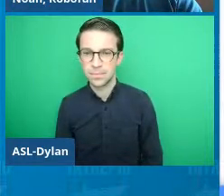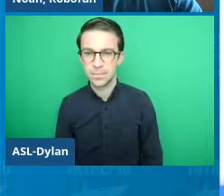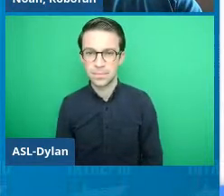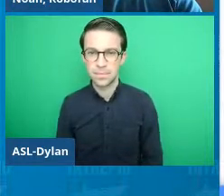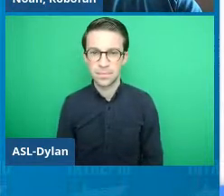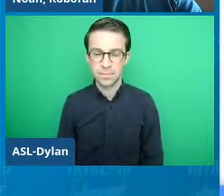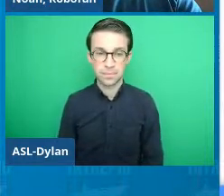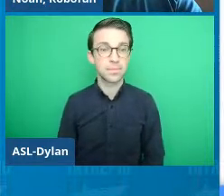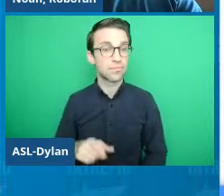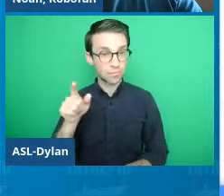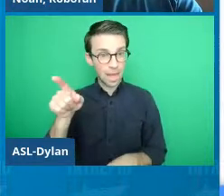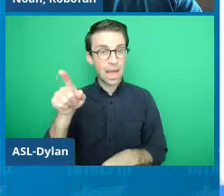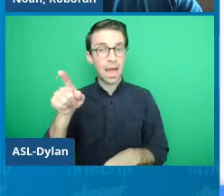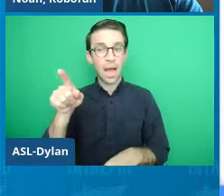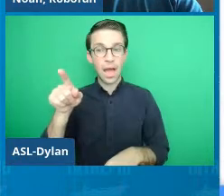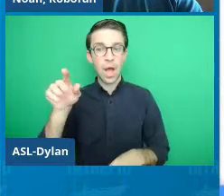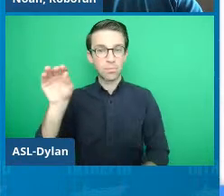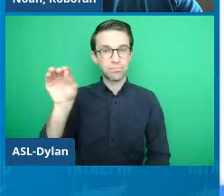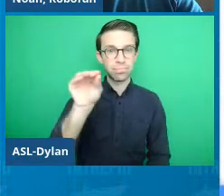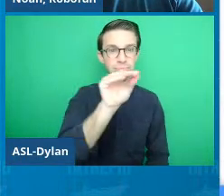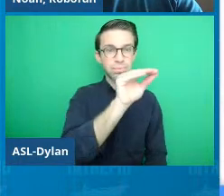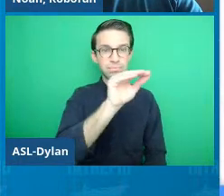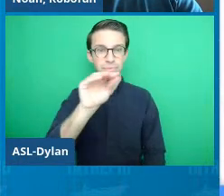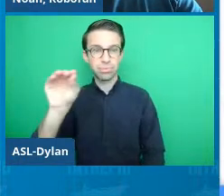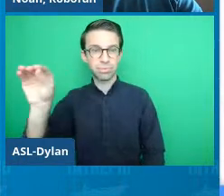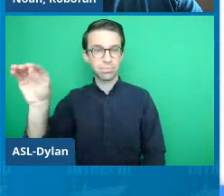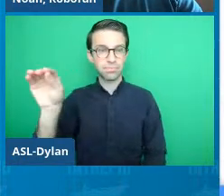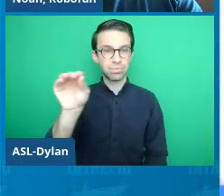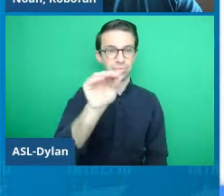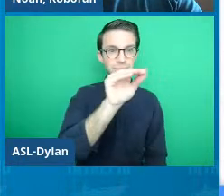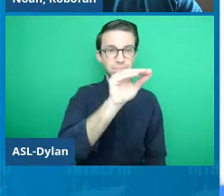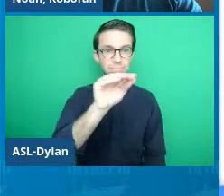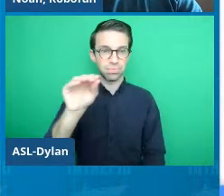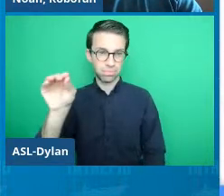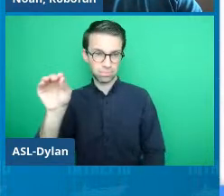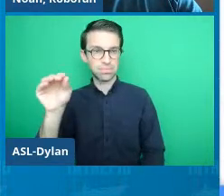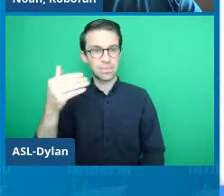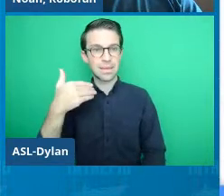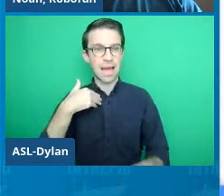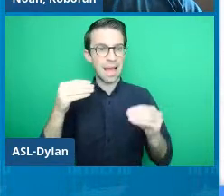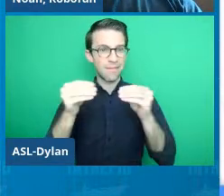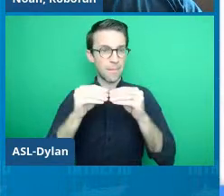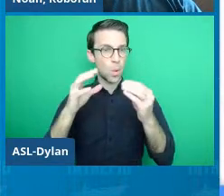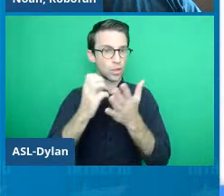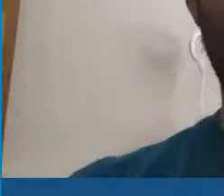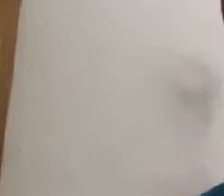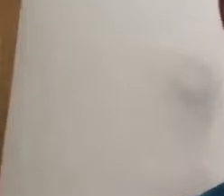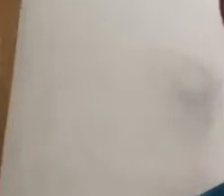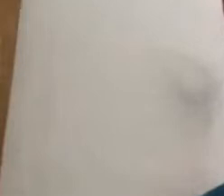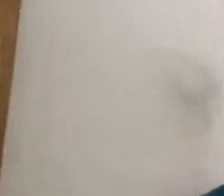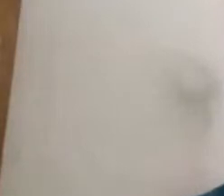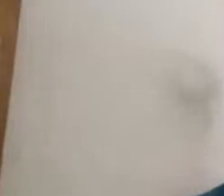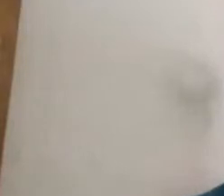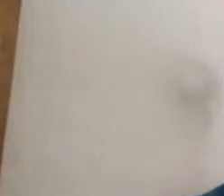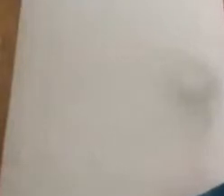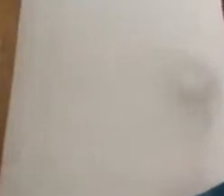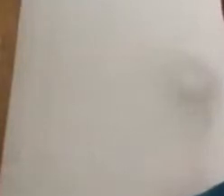Now that gives our ship a bit more of a chance.